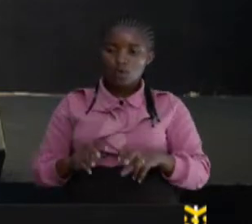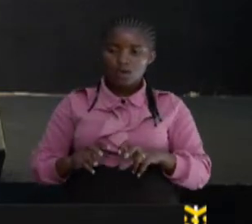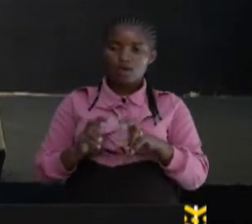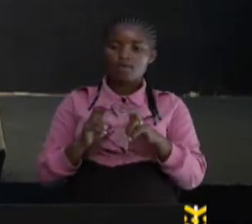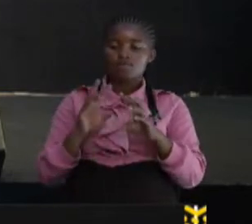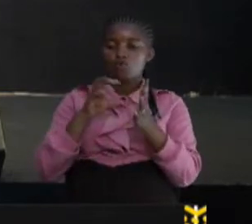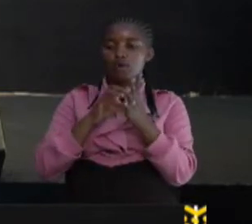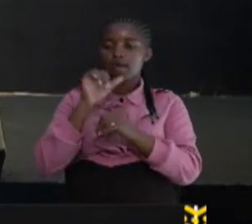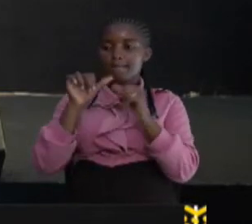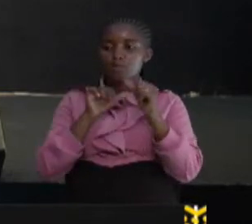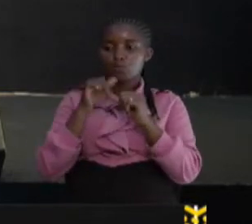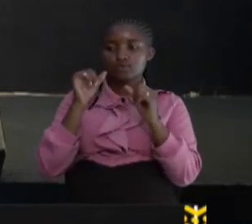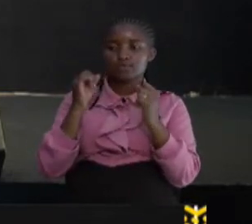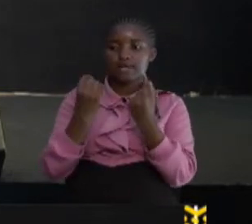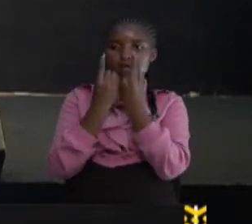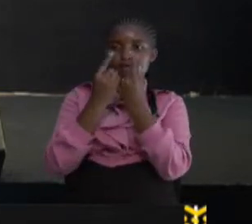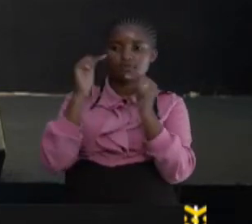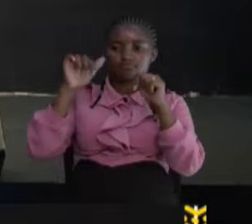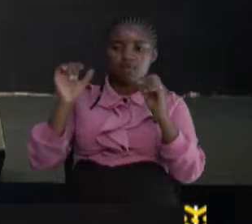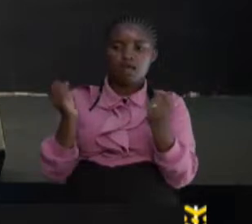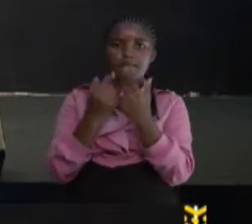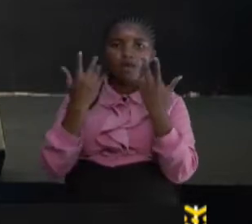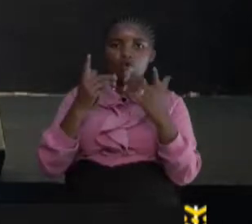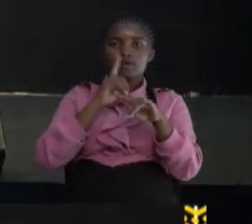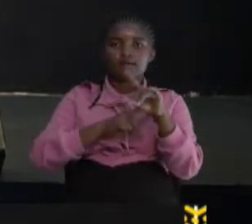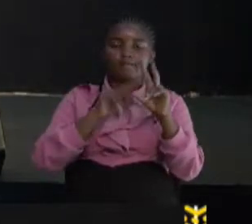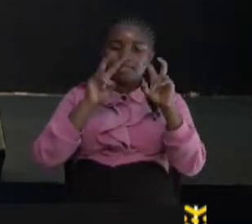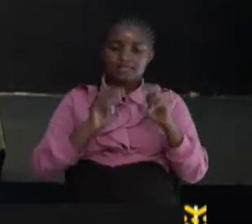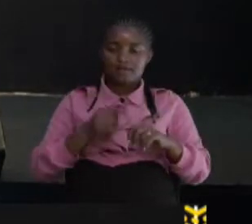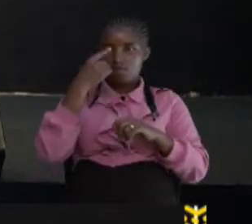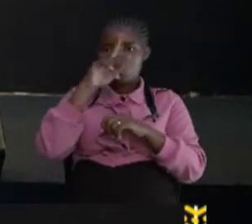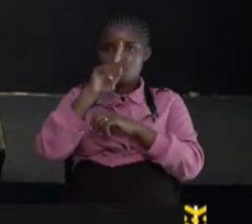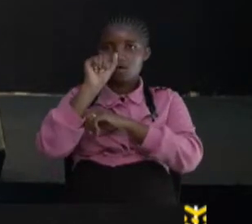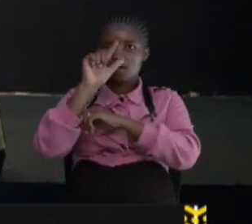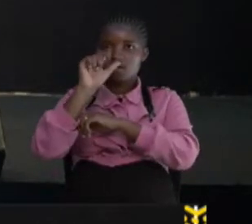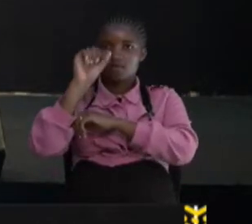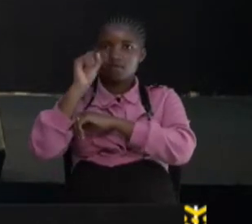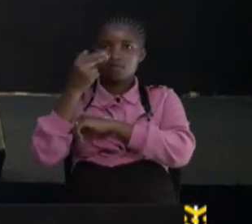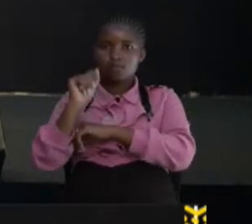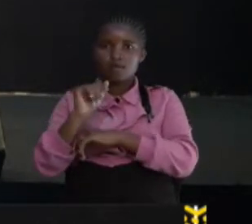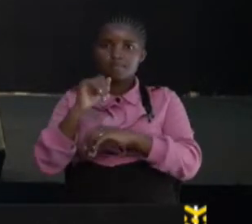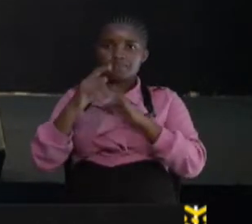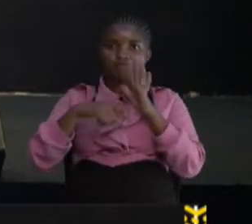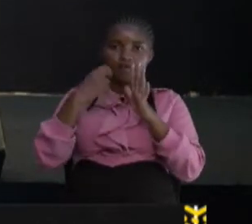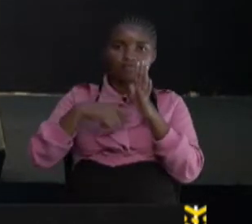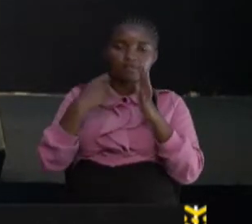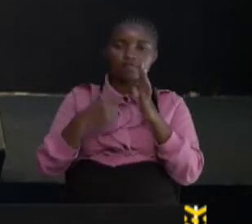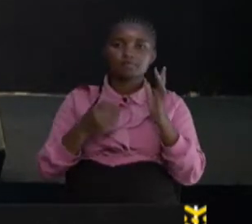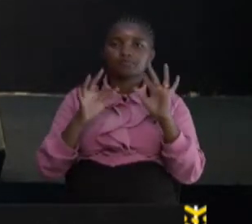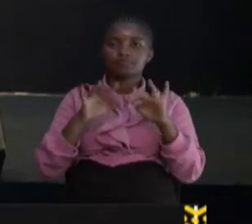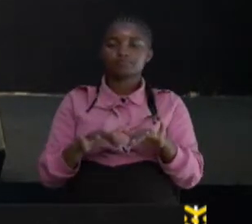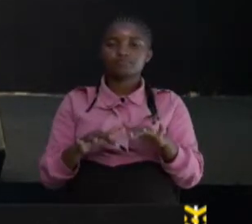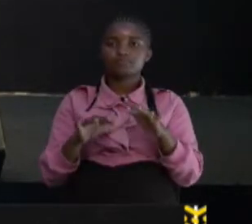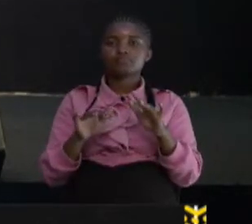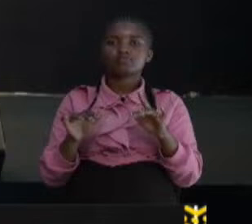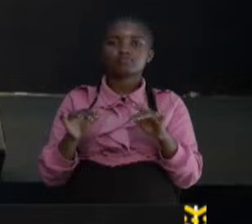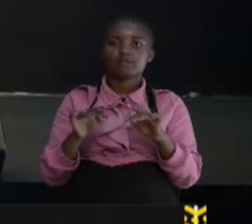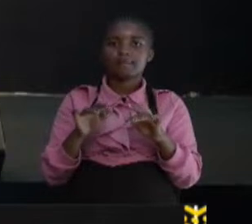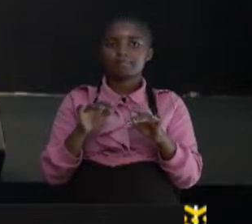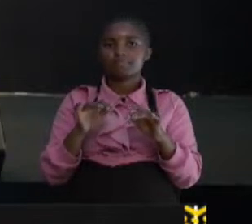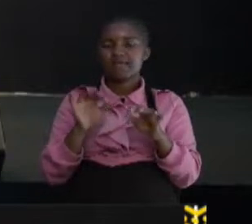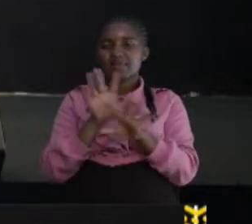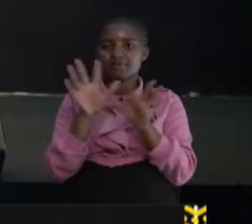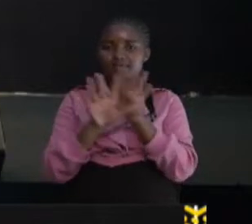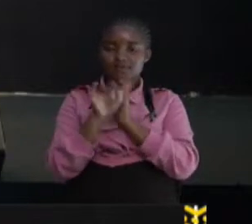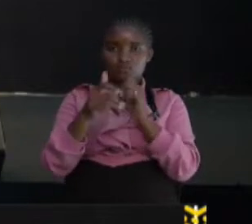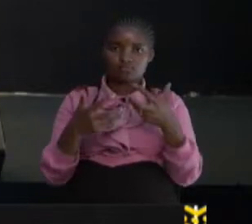workshop to see how the workshop went, and when they search for Kalasha Film Festival and the likes and all the other keywords that match this